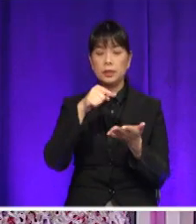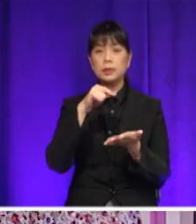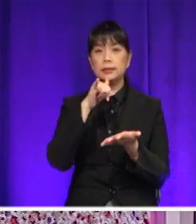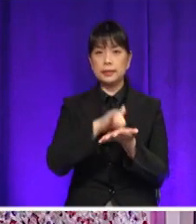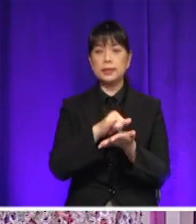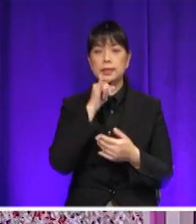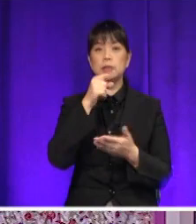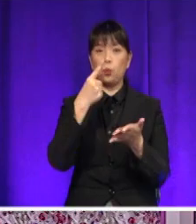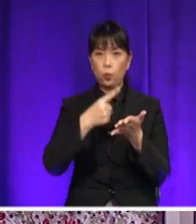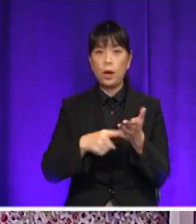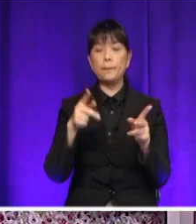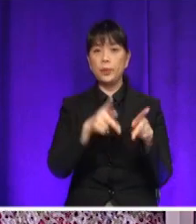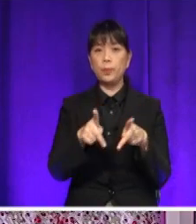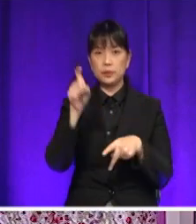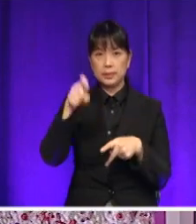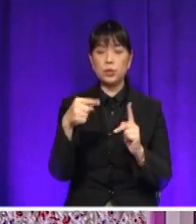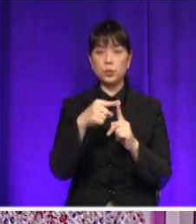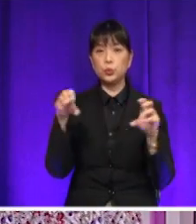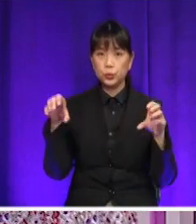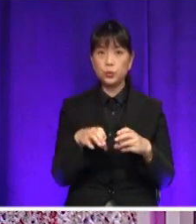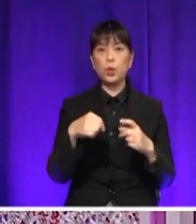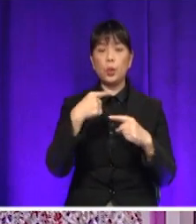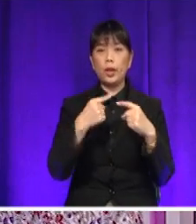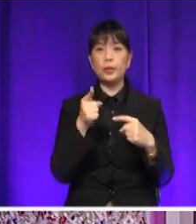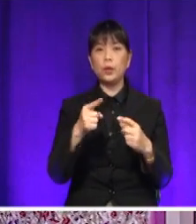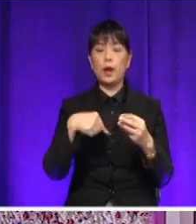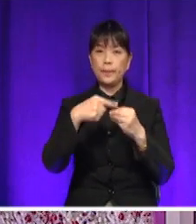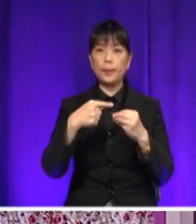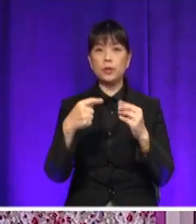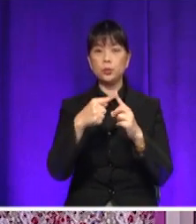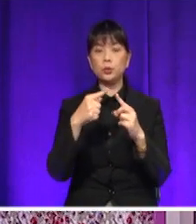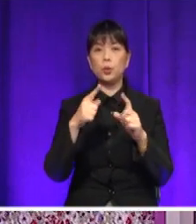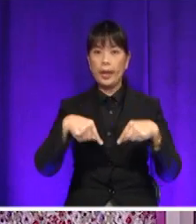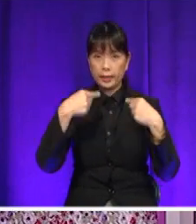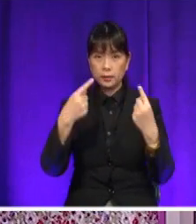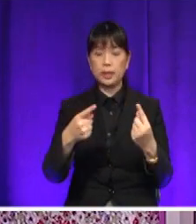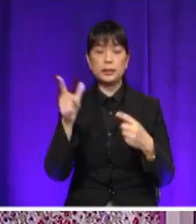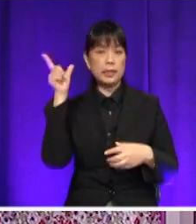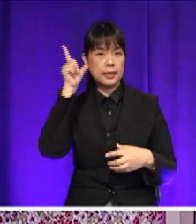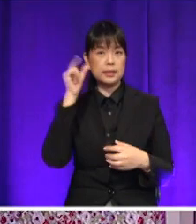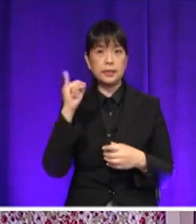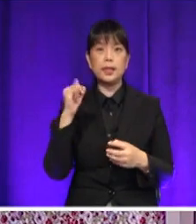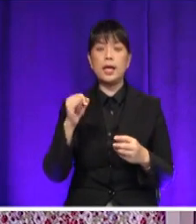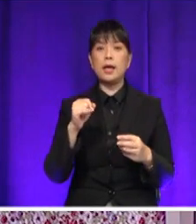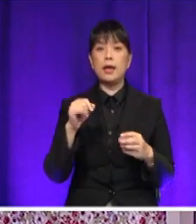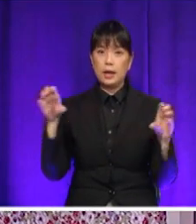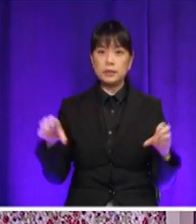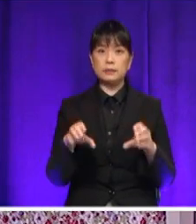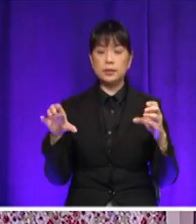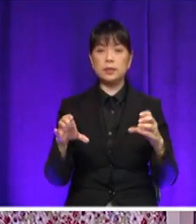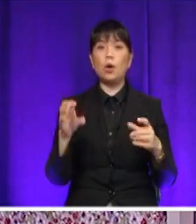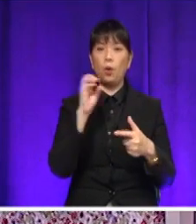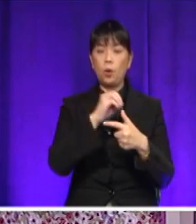need to do when you are about to attempt a listening activity or a listening exam. Try and